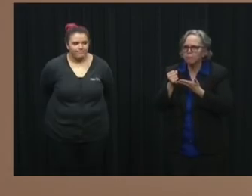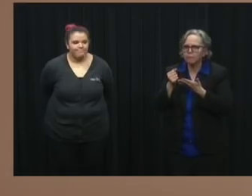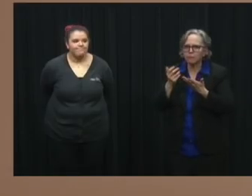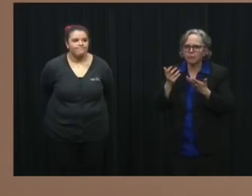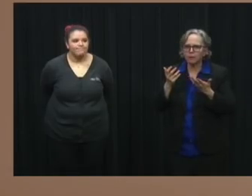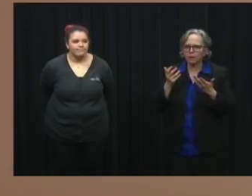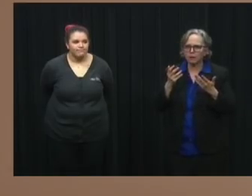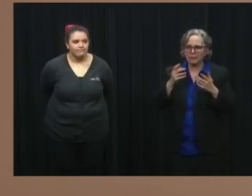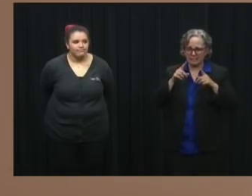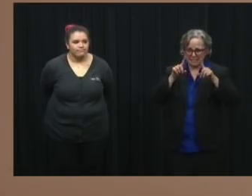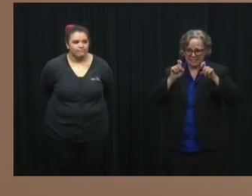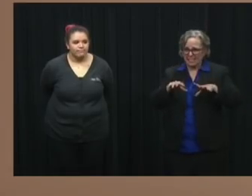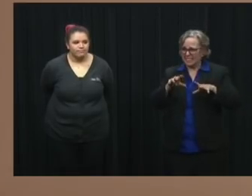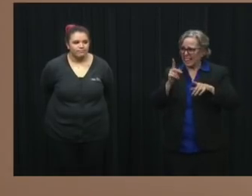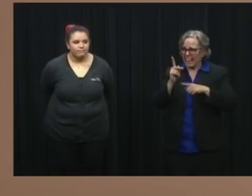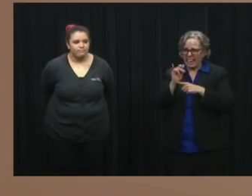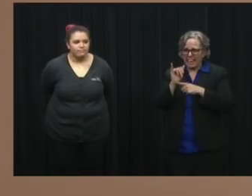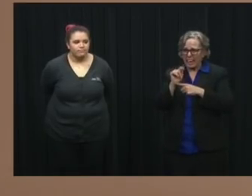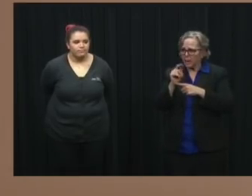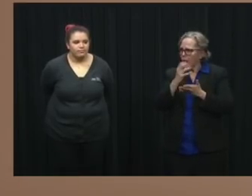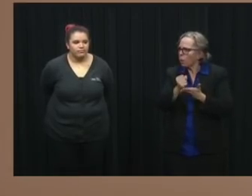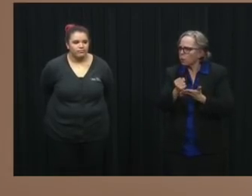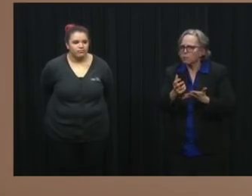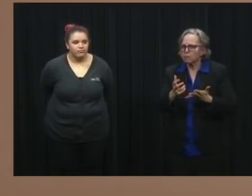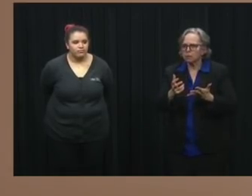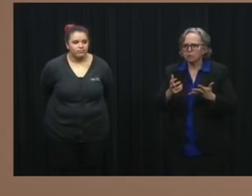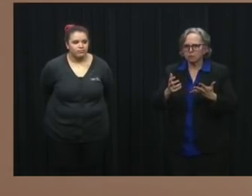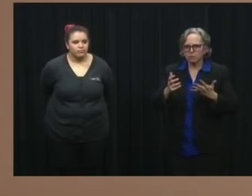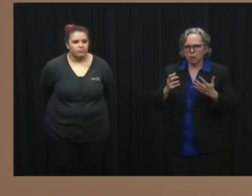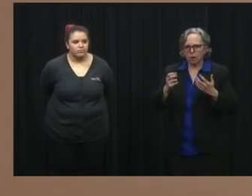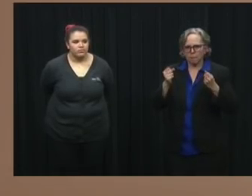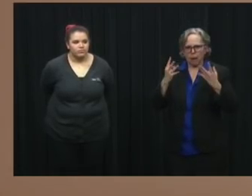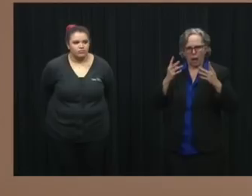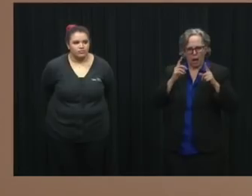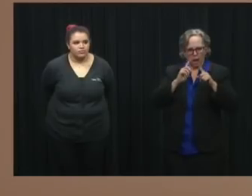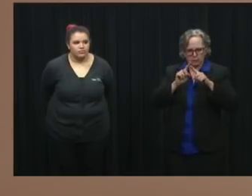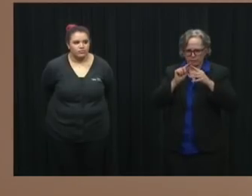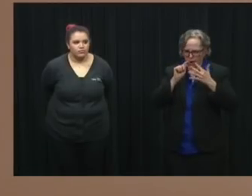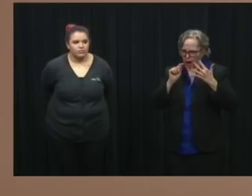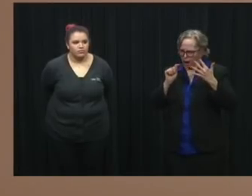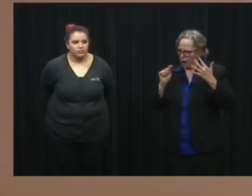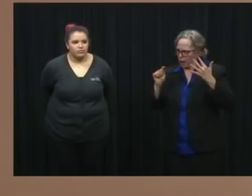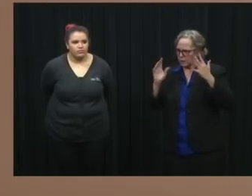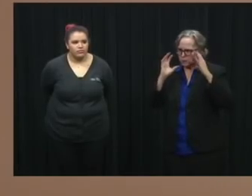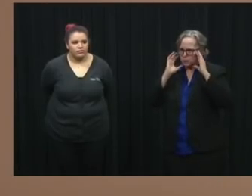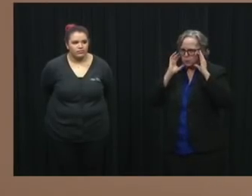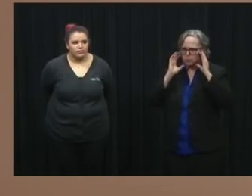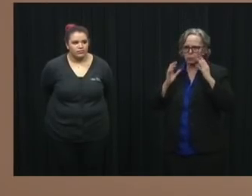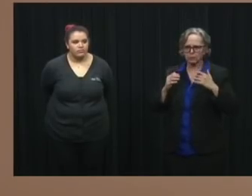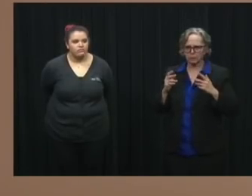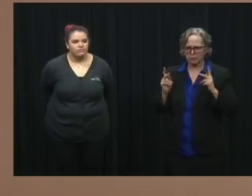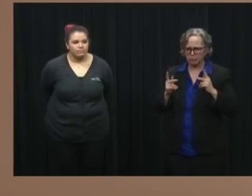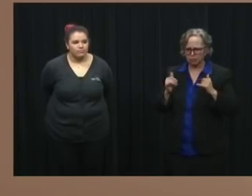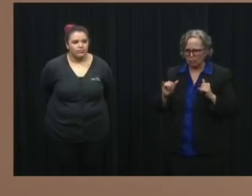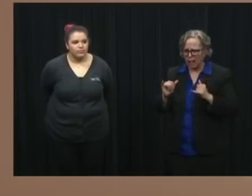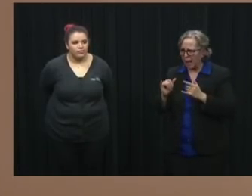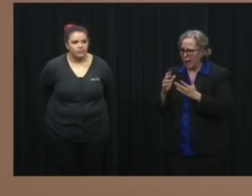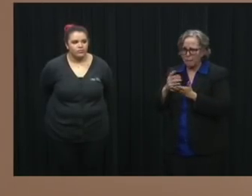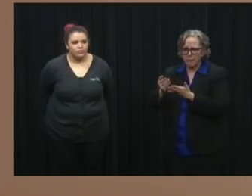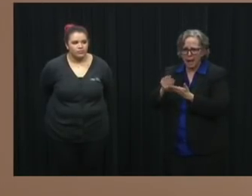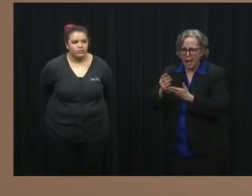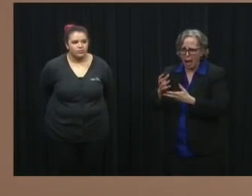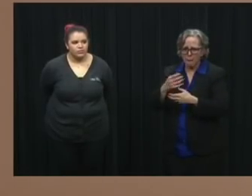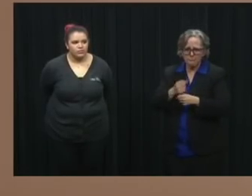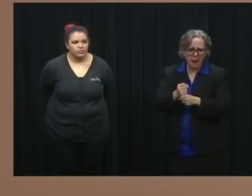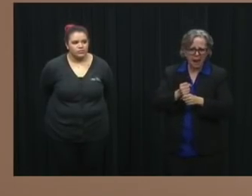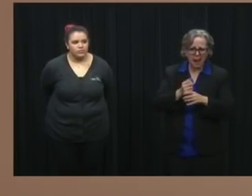so there are many components to that puzzle. We have people working on acquiring or making all those components, but you need to have all